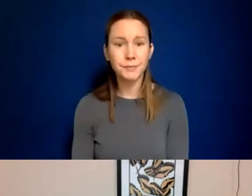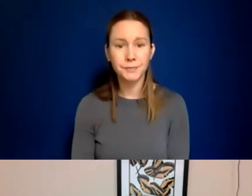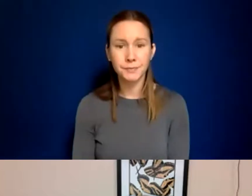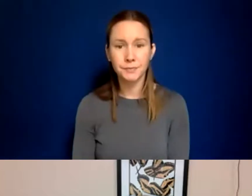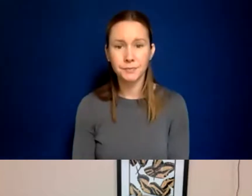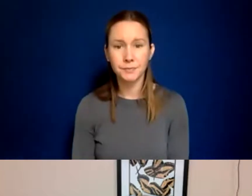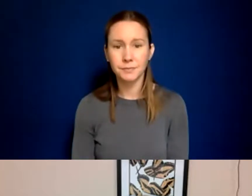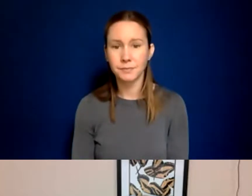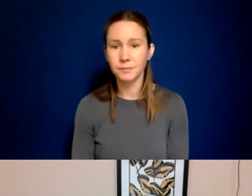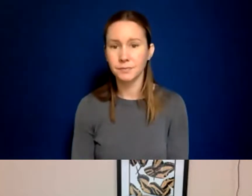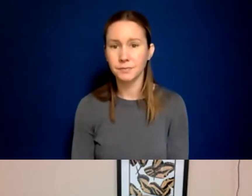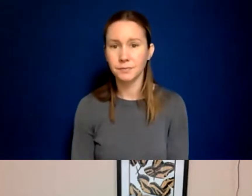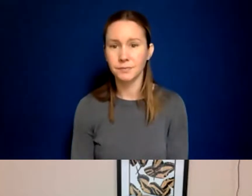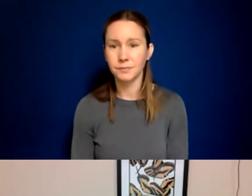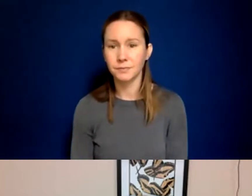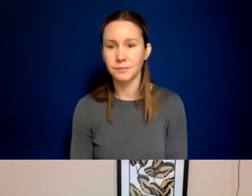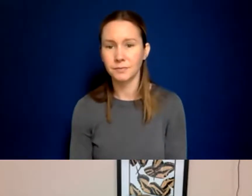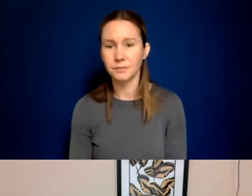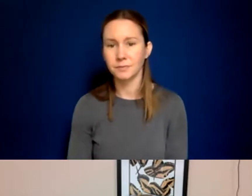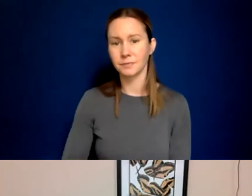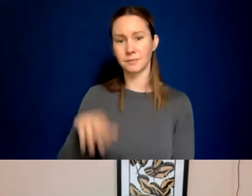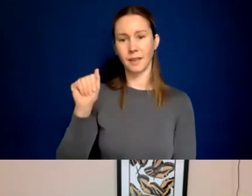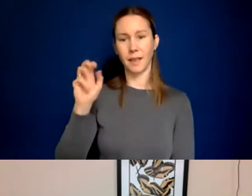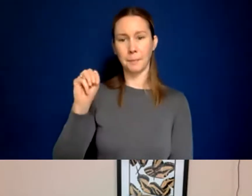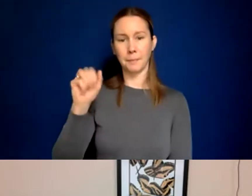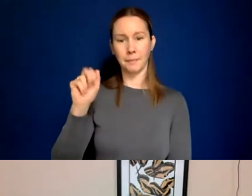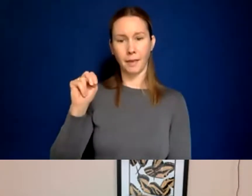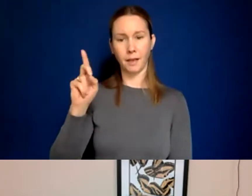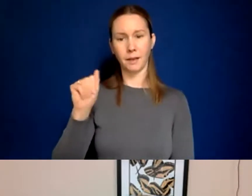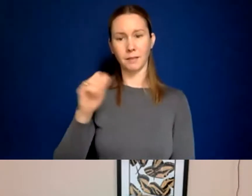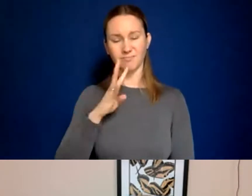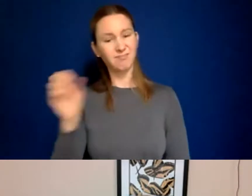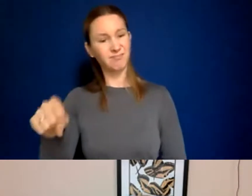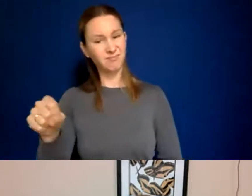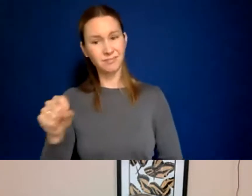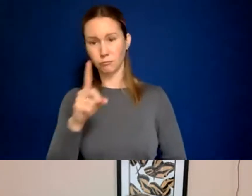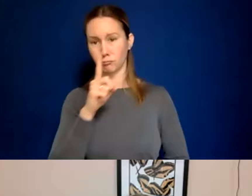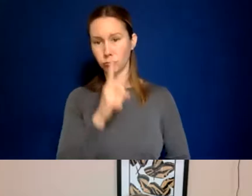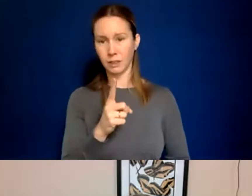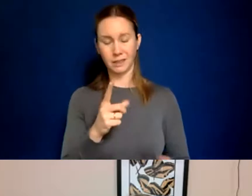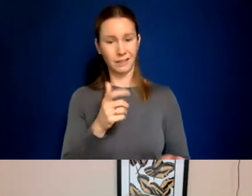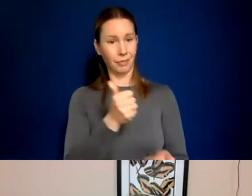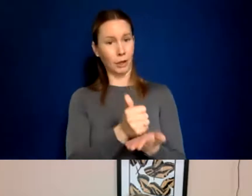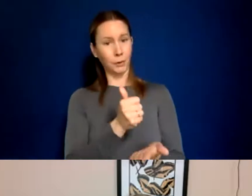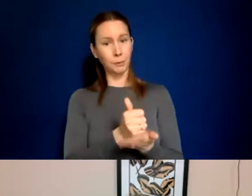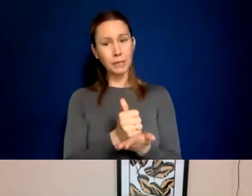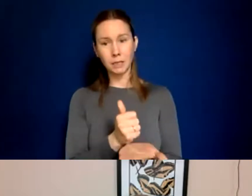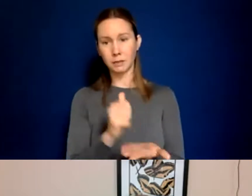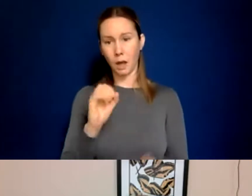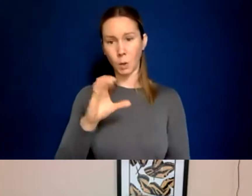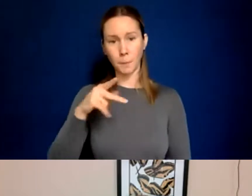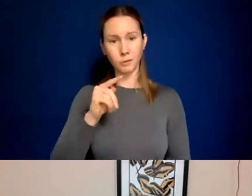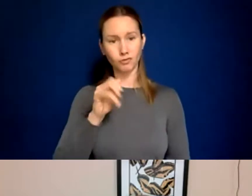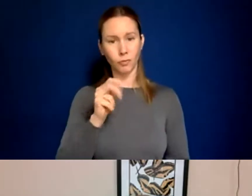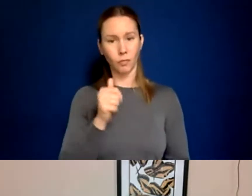Amanda or Alison? Yeah, so I think, occupational therapy in general is just all about improving quality of